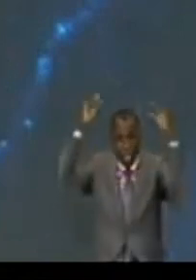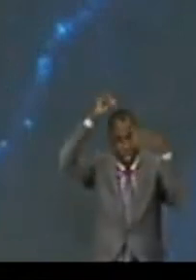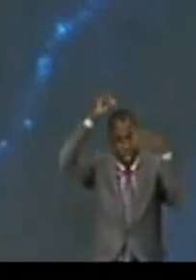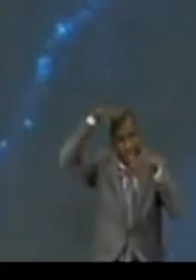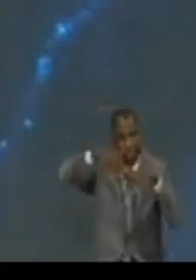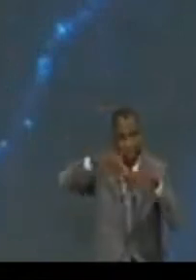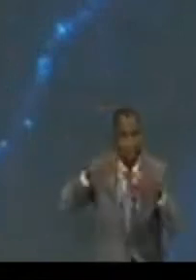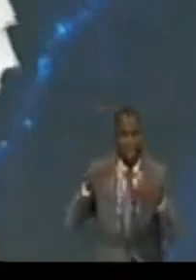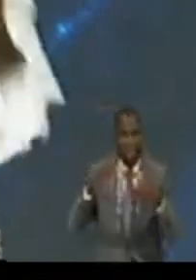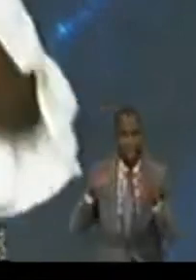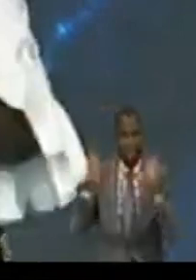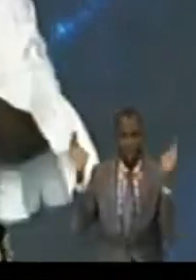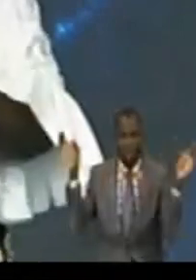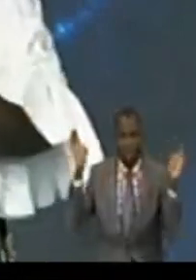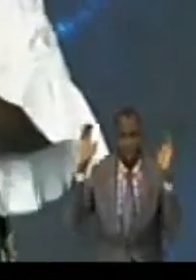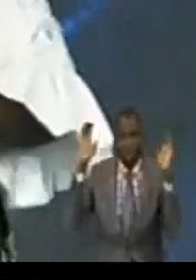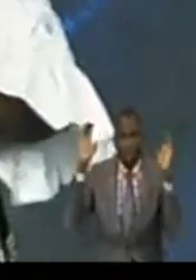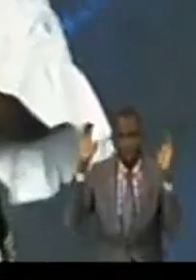the sixth row.